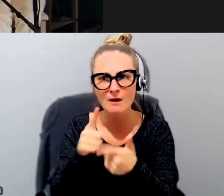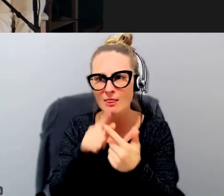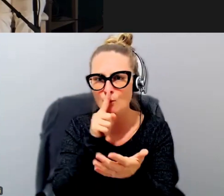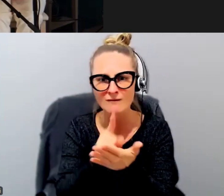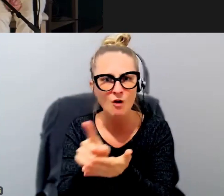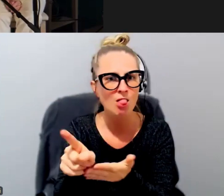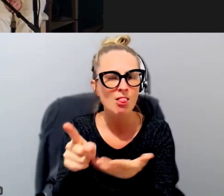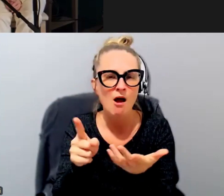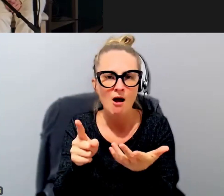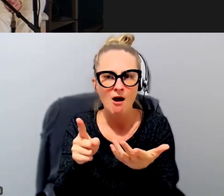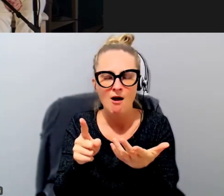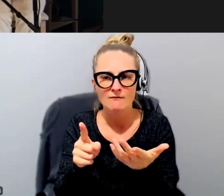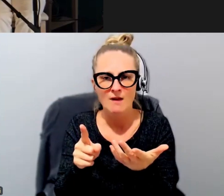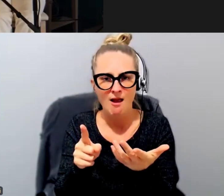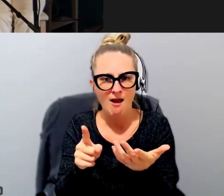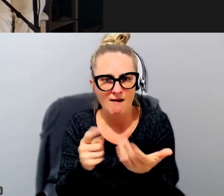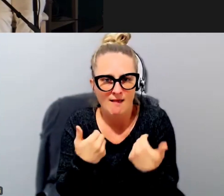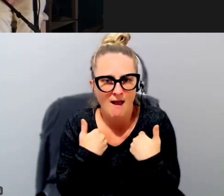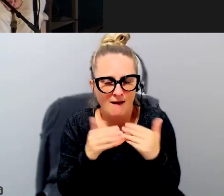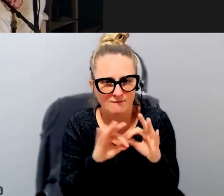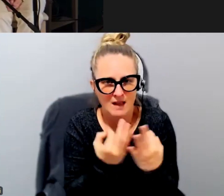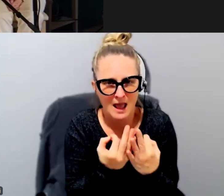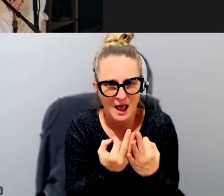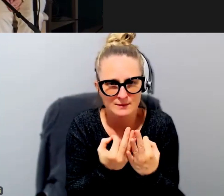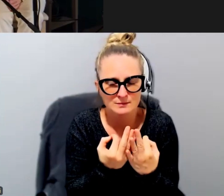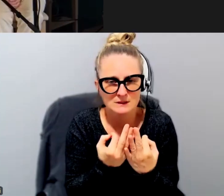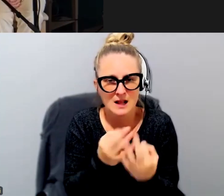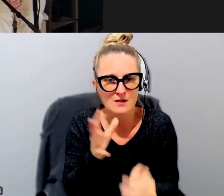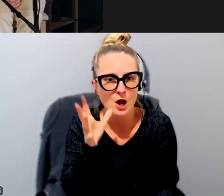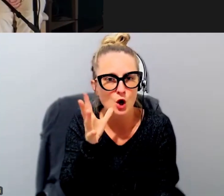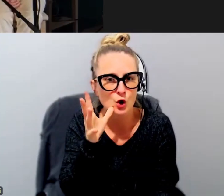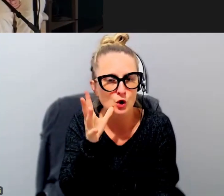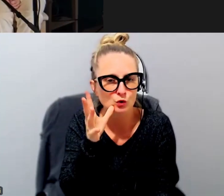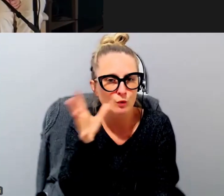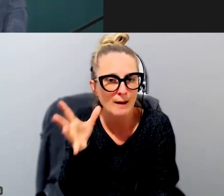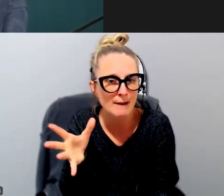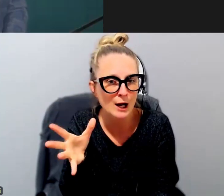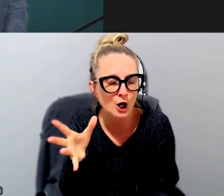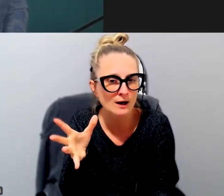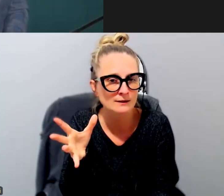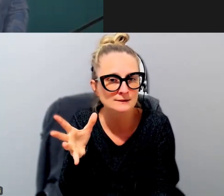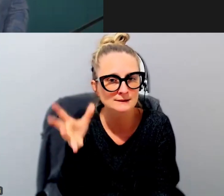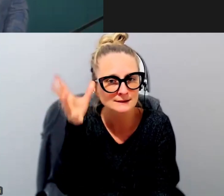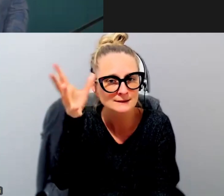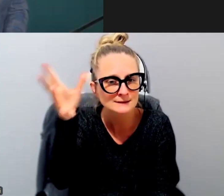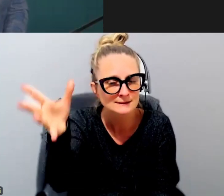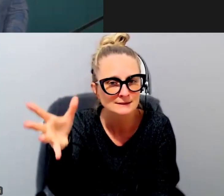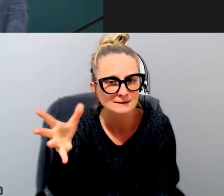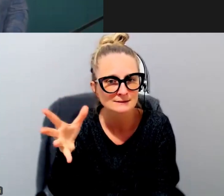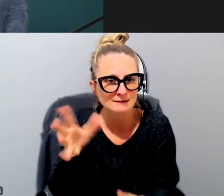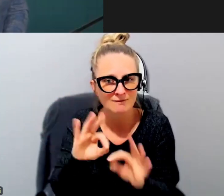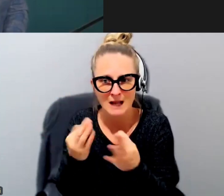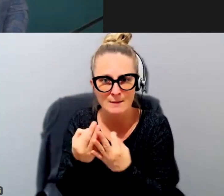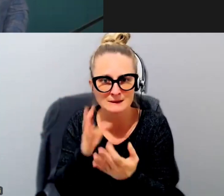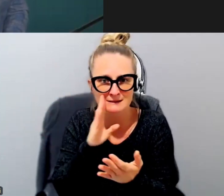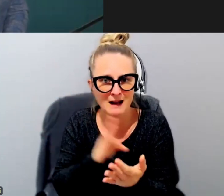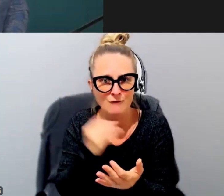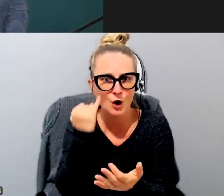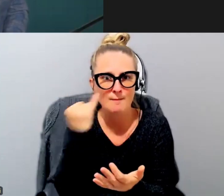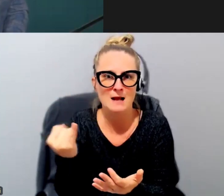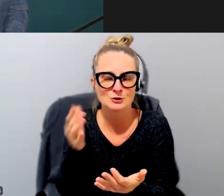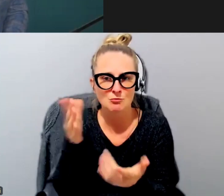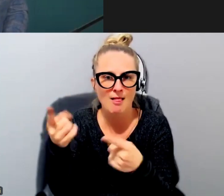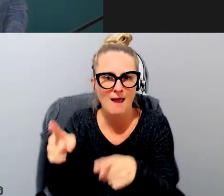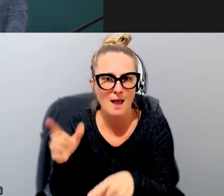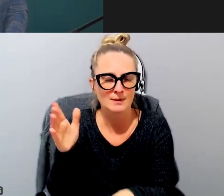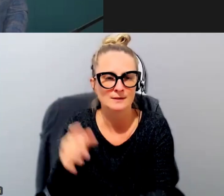and form families that our parents and grandparents never imagined. Mm-hmm. This is before I started at